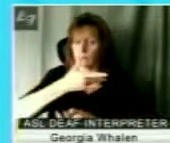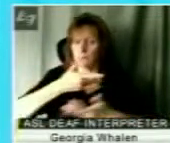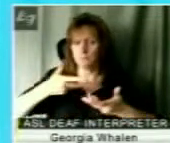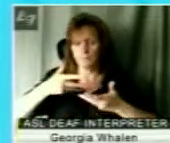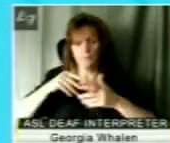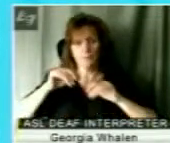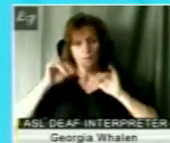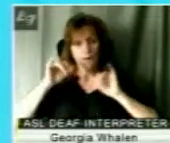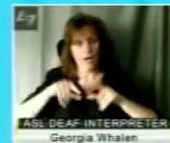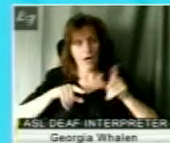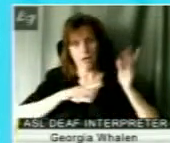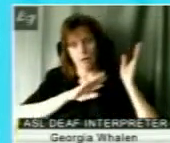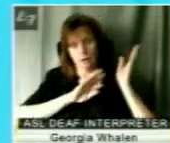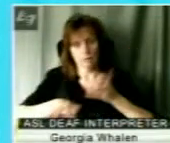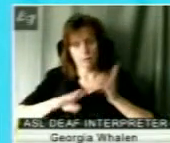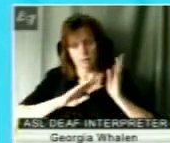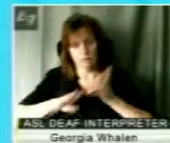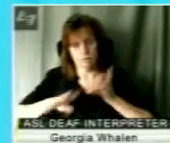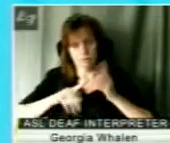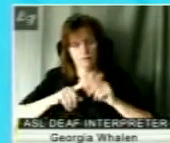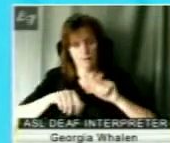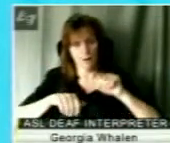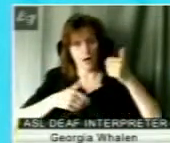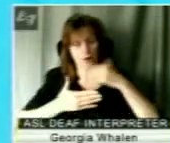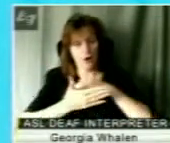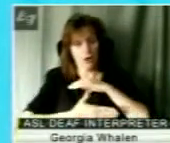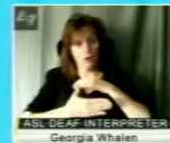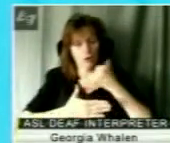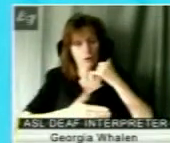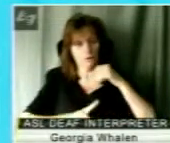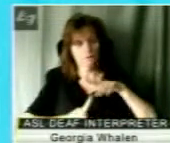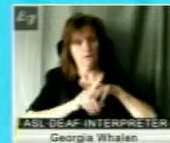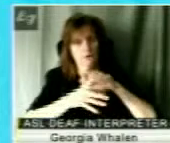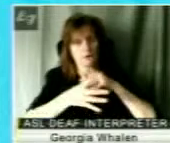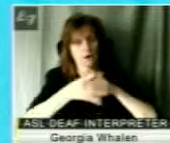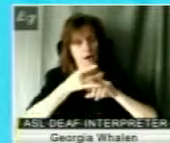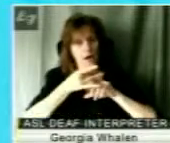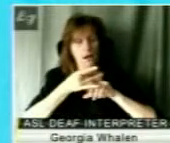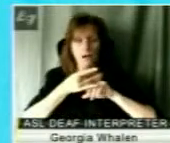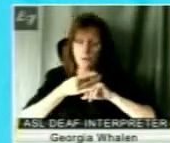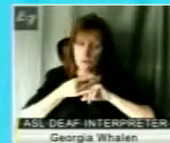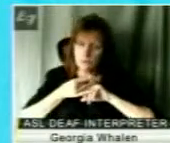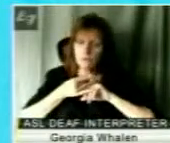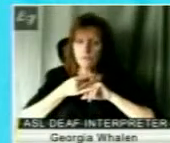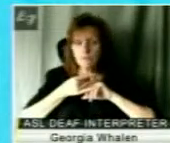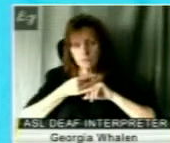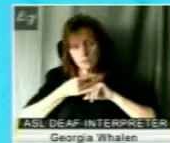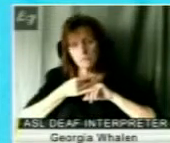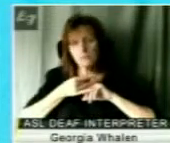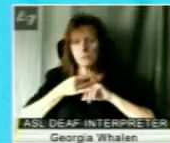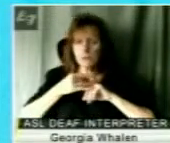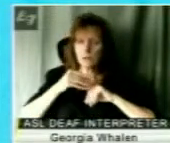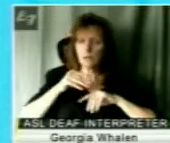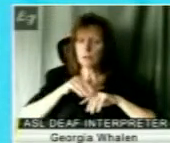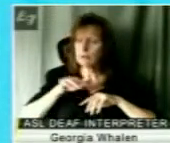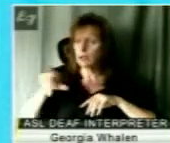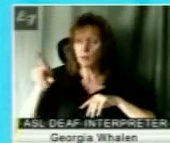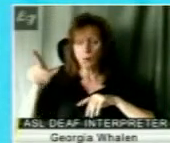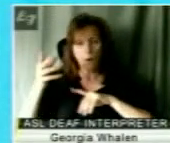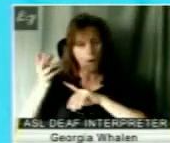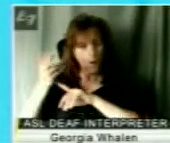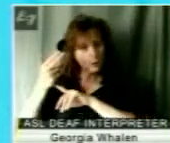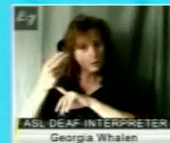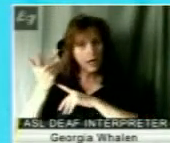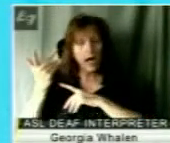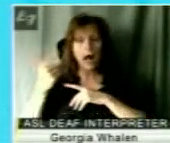realities of having to look at where folks would go and whether those are alternative health facilities, whether those are, in this case, hotels or